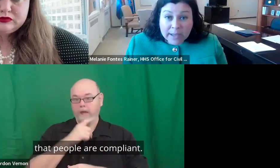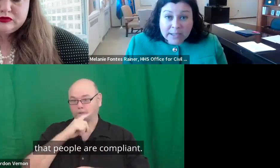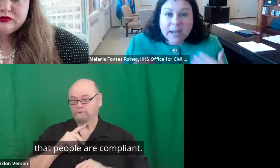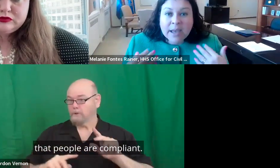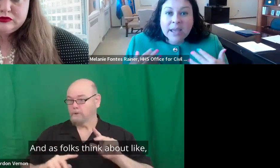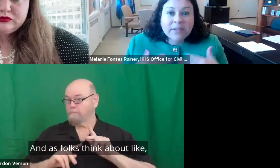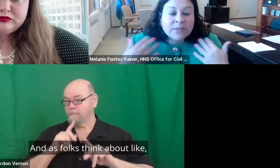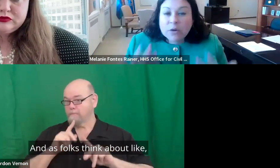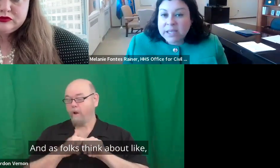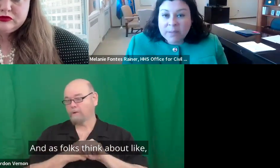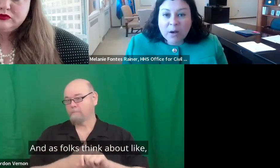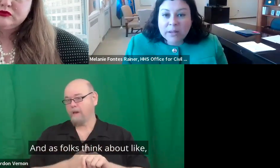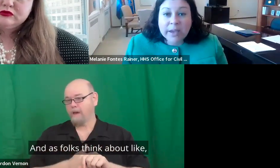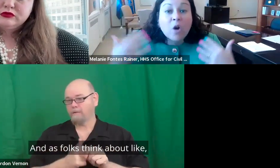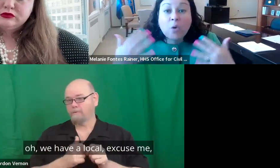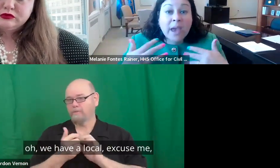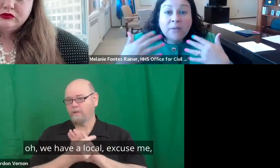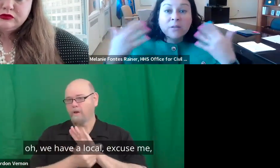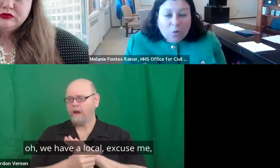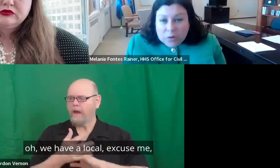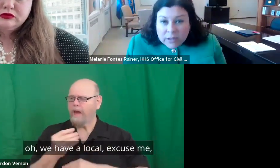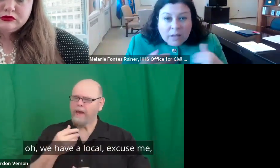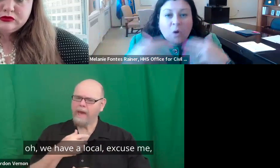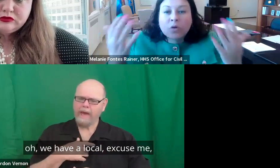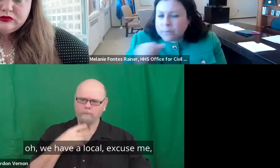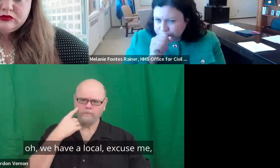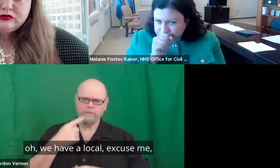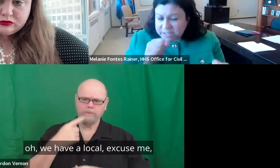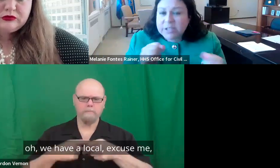are compliant. And if folks think about like, oh, we have a local